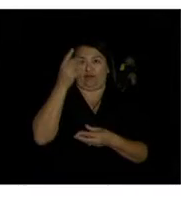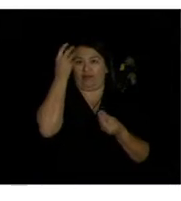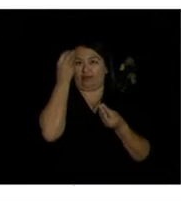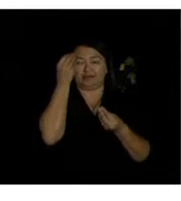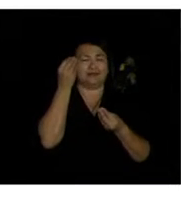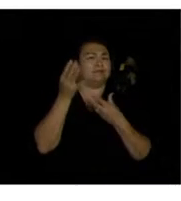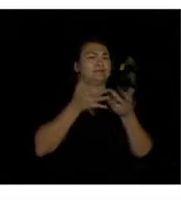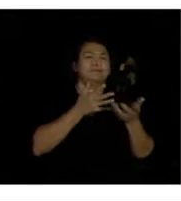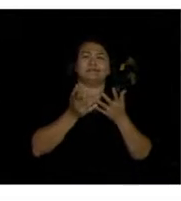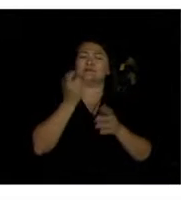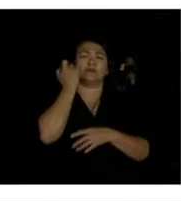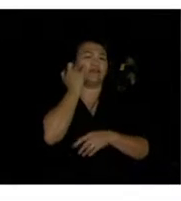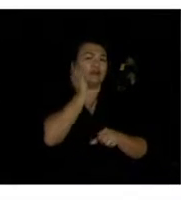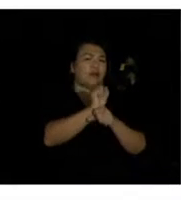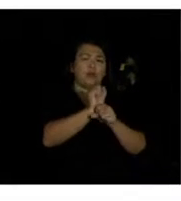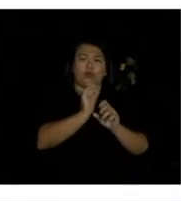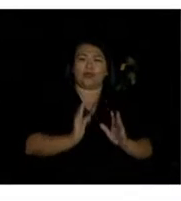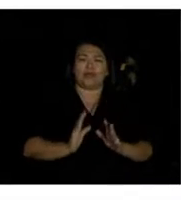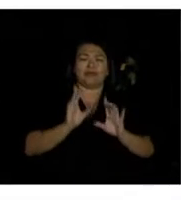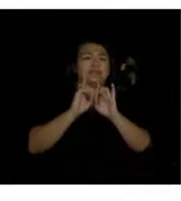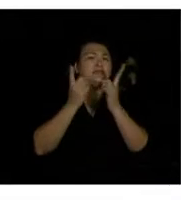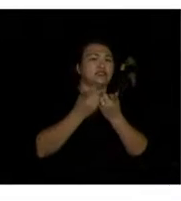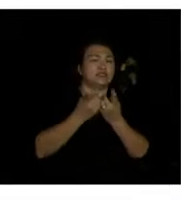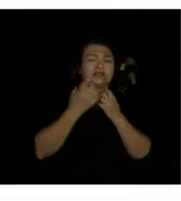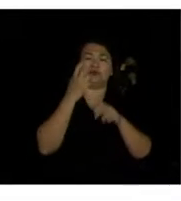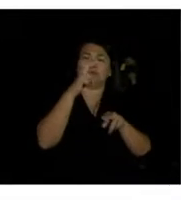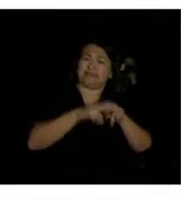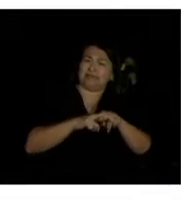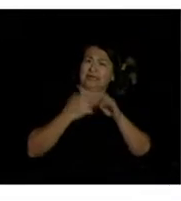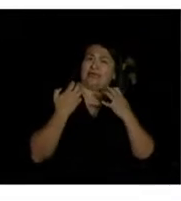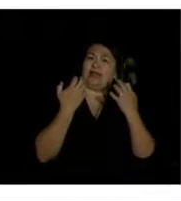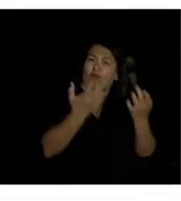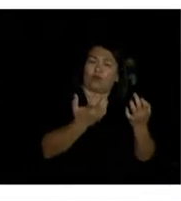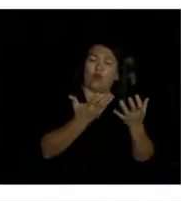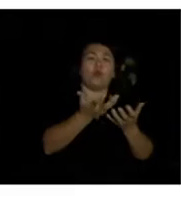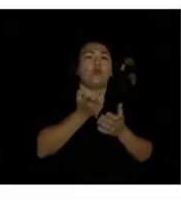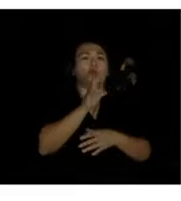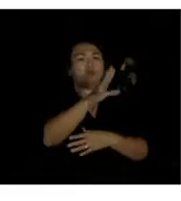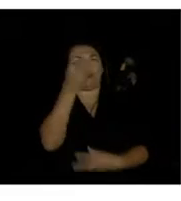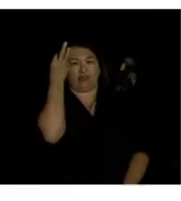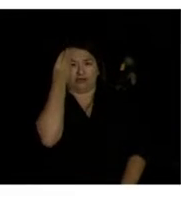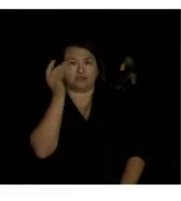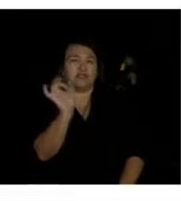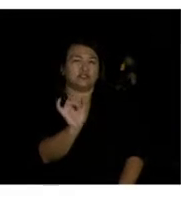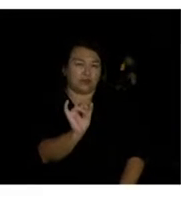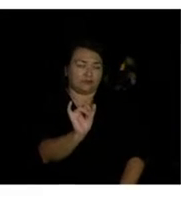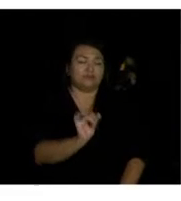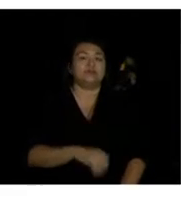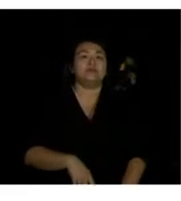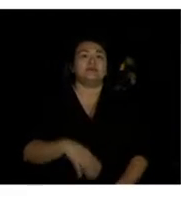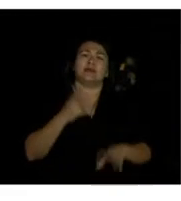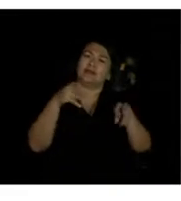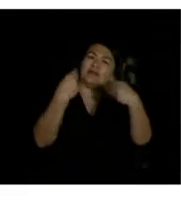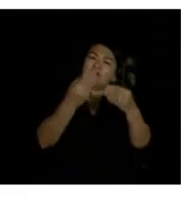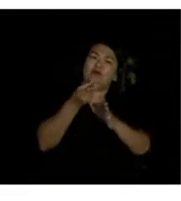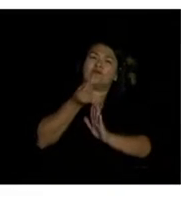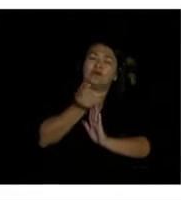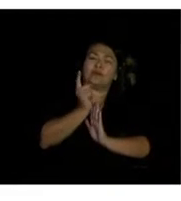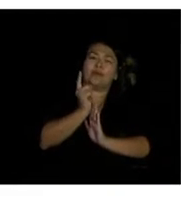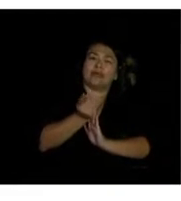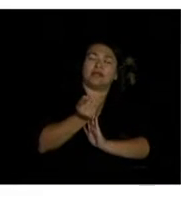you're an employee of the district who's sitting in the gallery, we want your thoughts as well. So I'm going to give you a few minutes